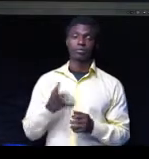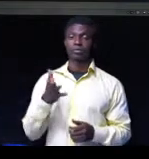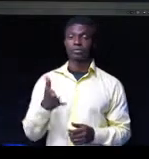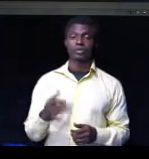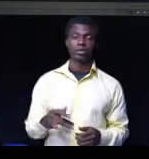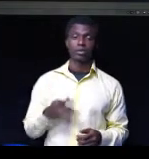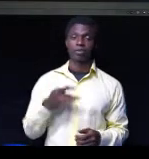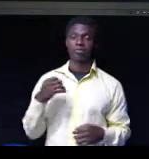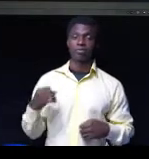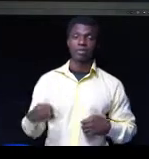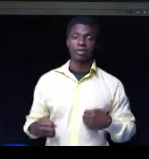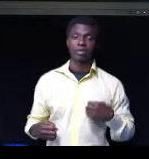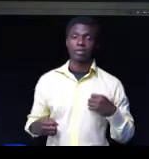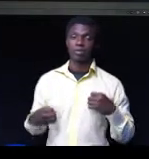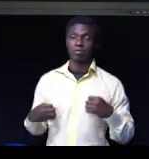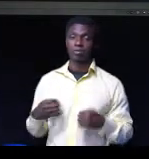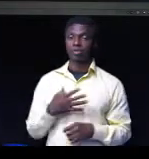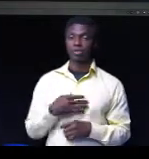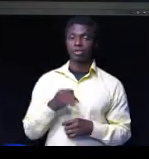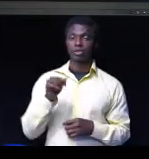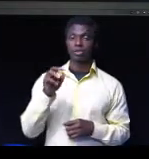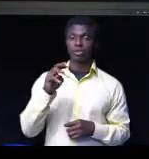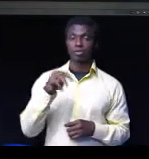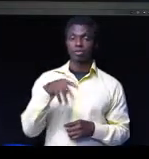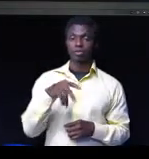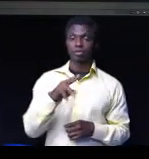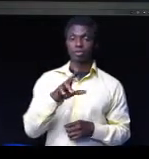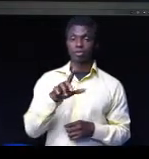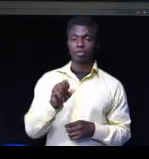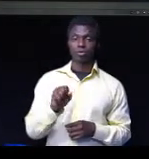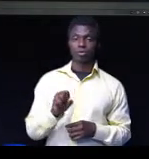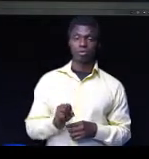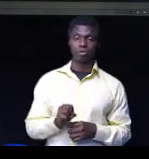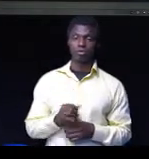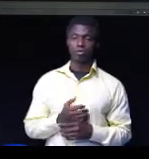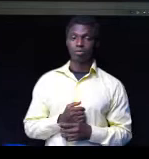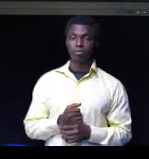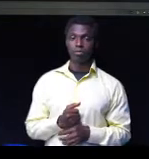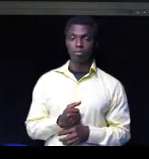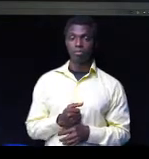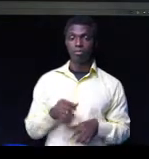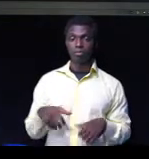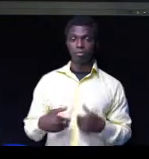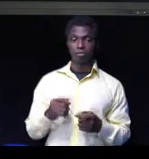benefit. It controls their feelings, emotions, and impulses.